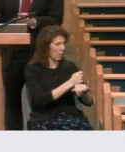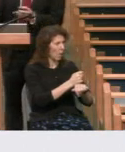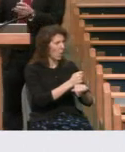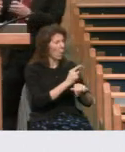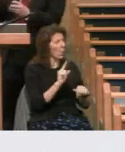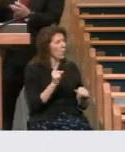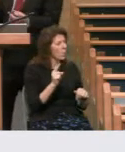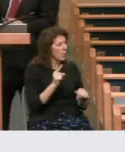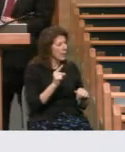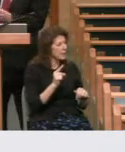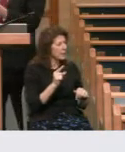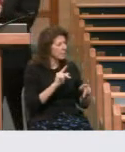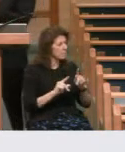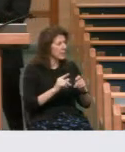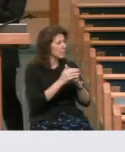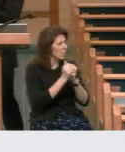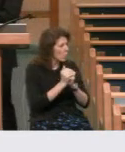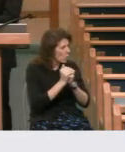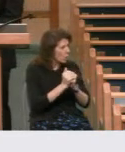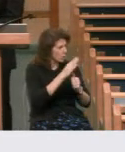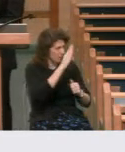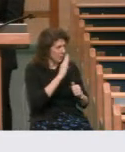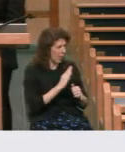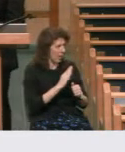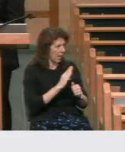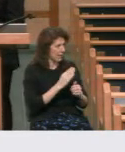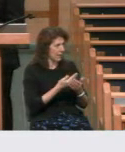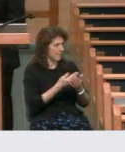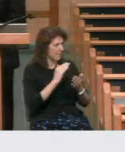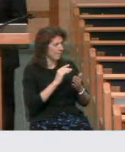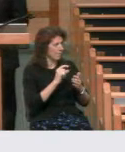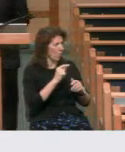temple. Where were people going? What were they approaching to worship God?